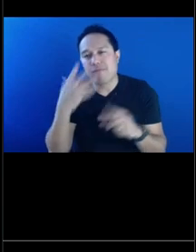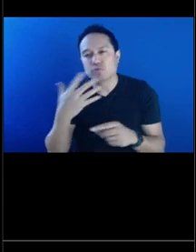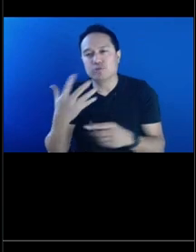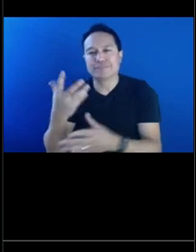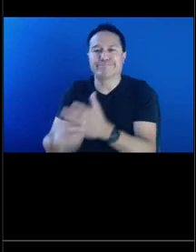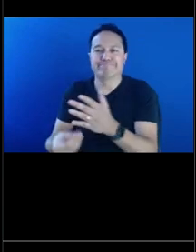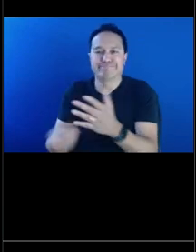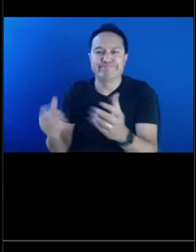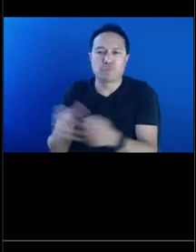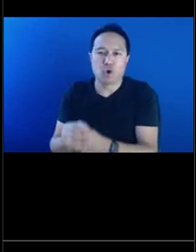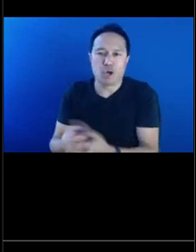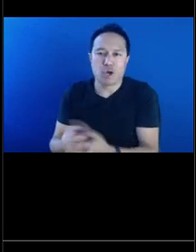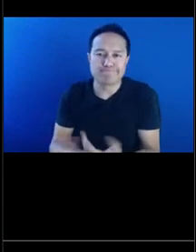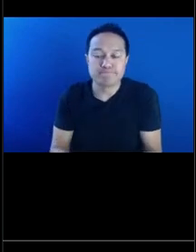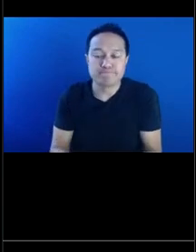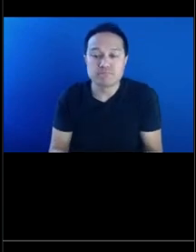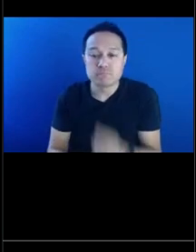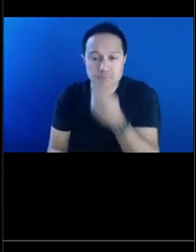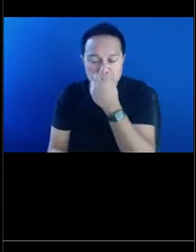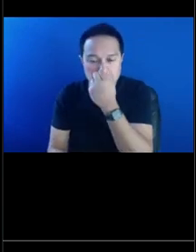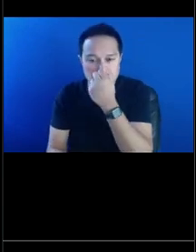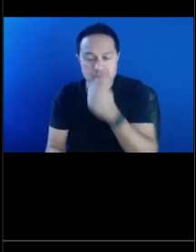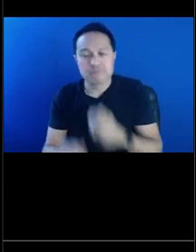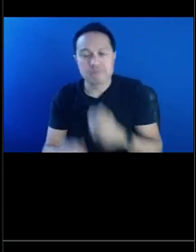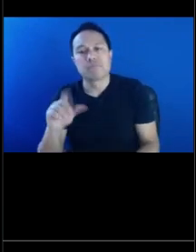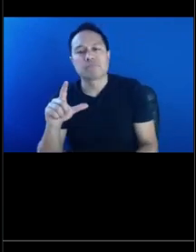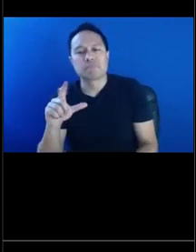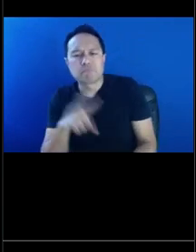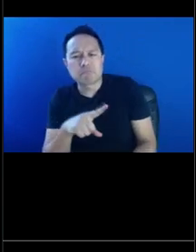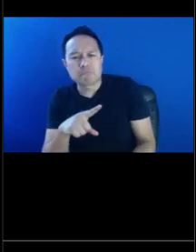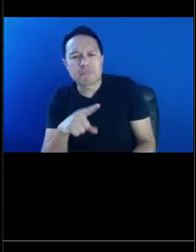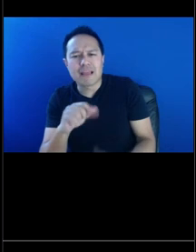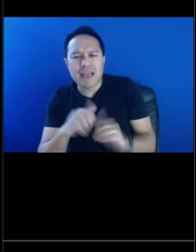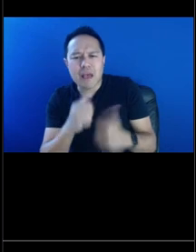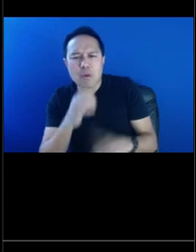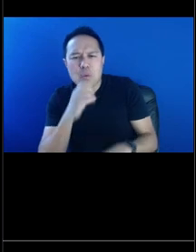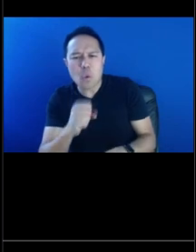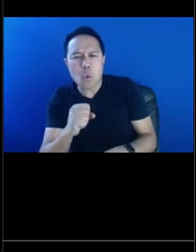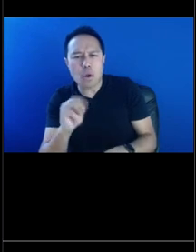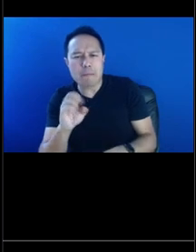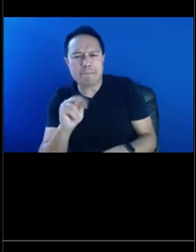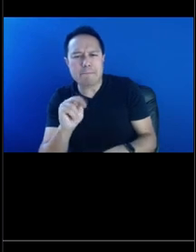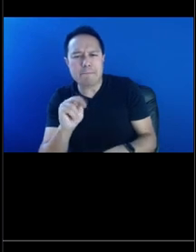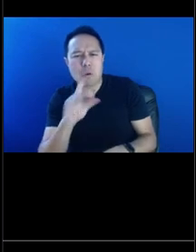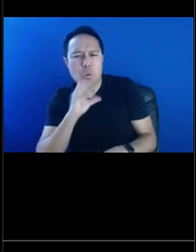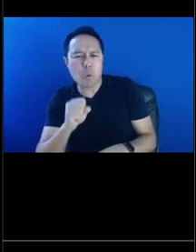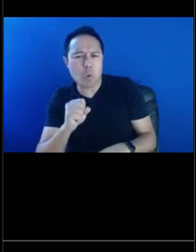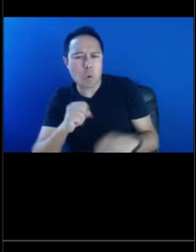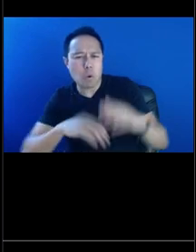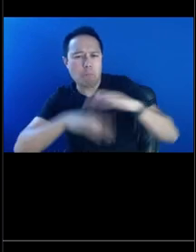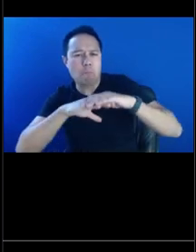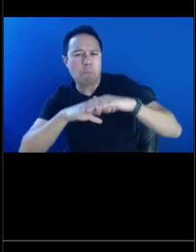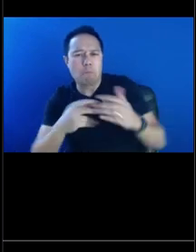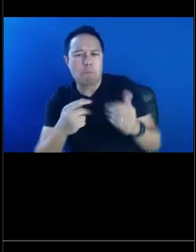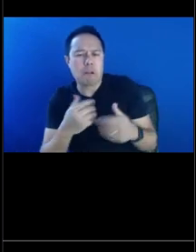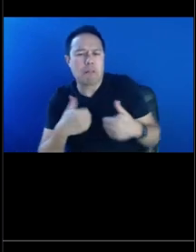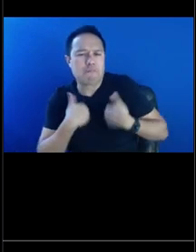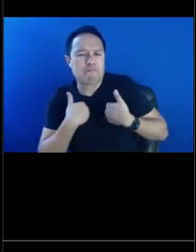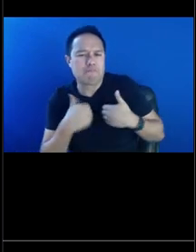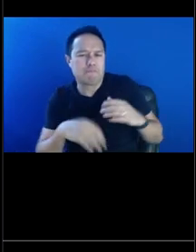you. And Laura wonders, how old does a monk seal usually get? What's their average lifespan? The